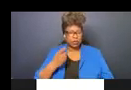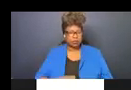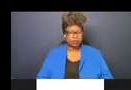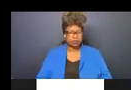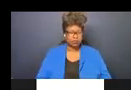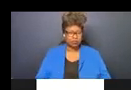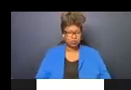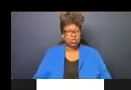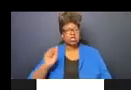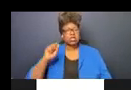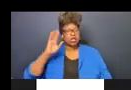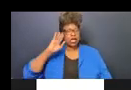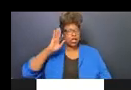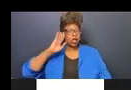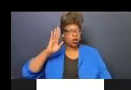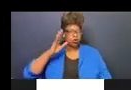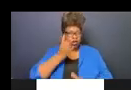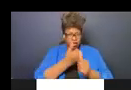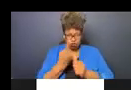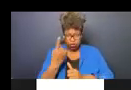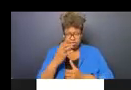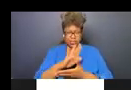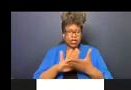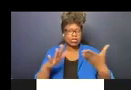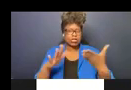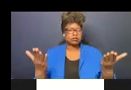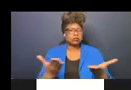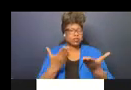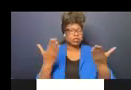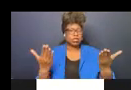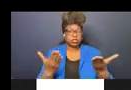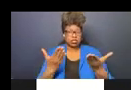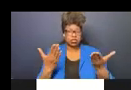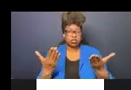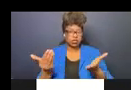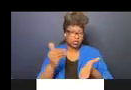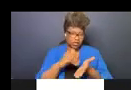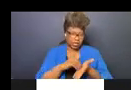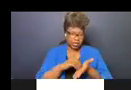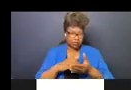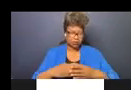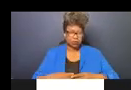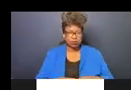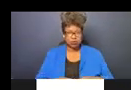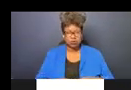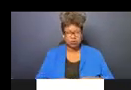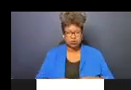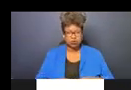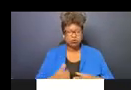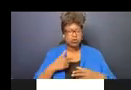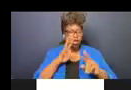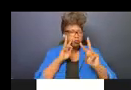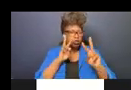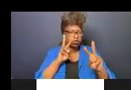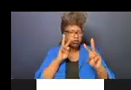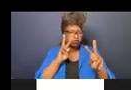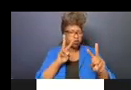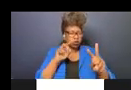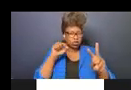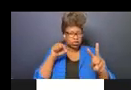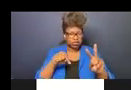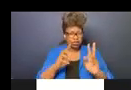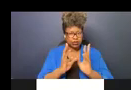Yes, hello everybody. It's nice to be in touch with everybody once again. Looking forward to this meeting as